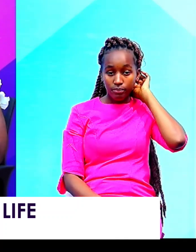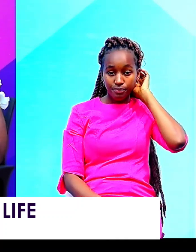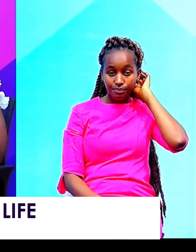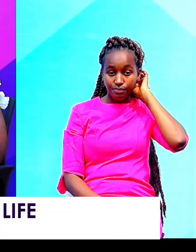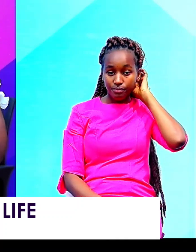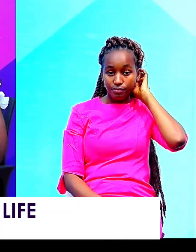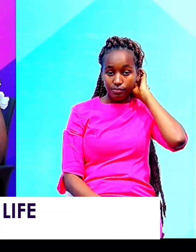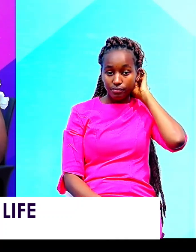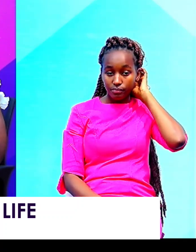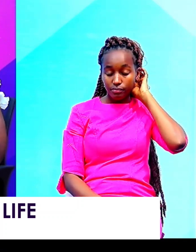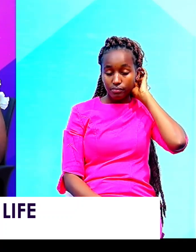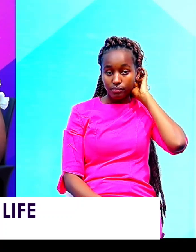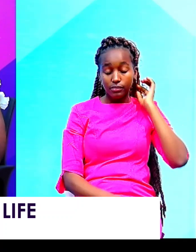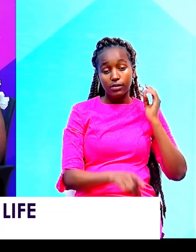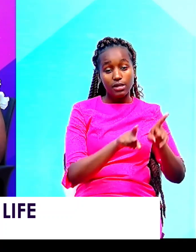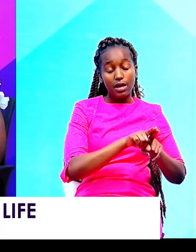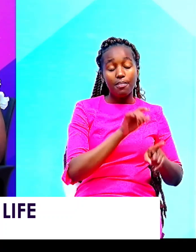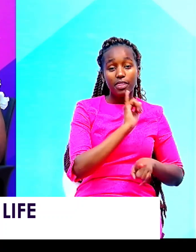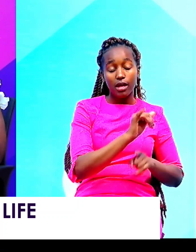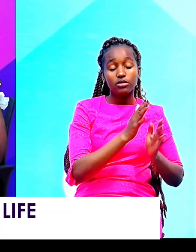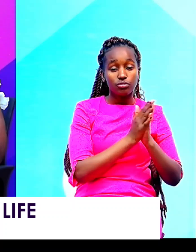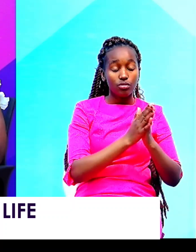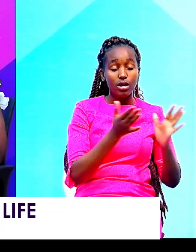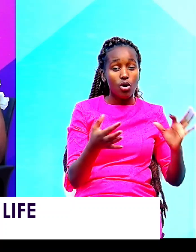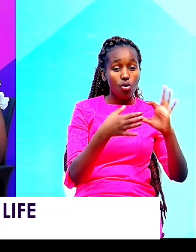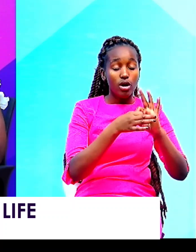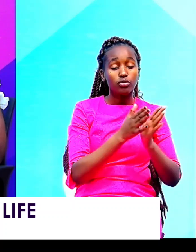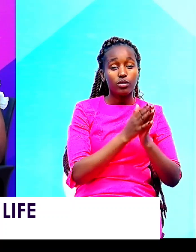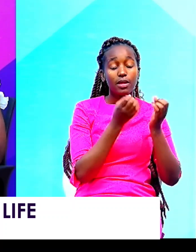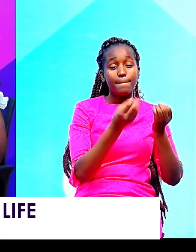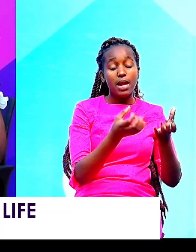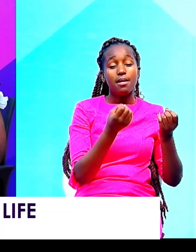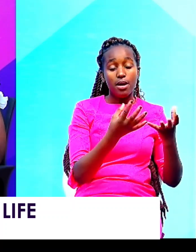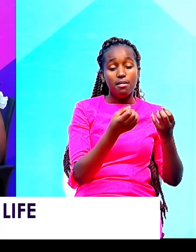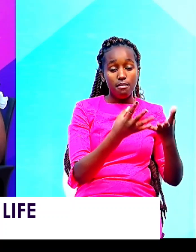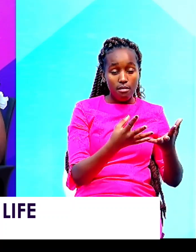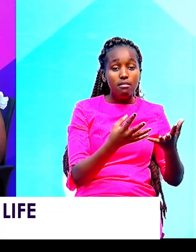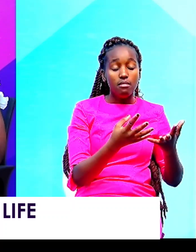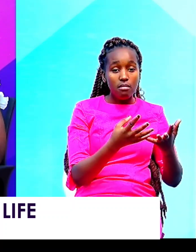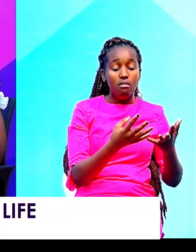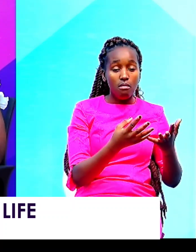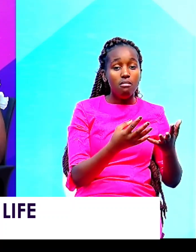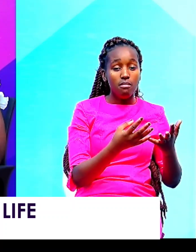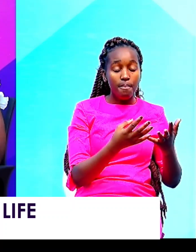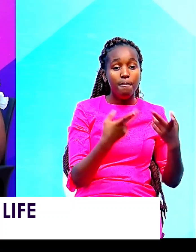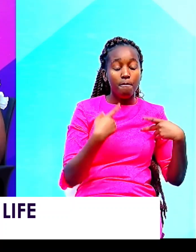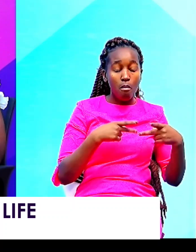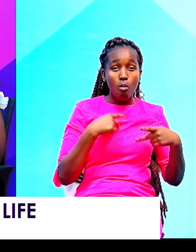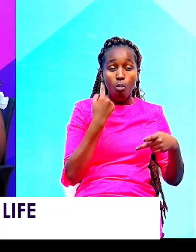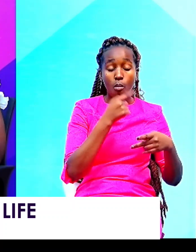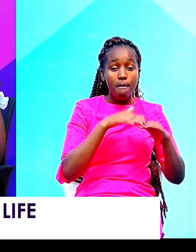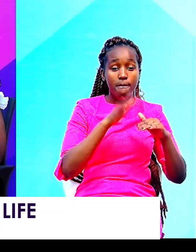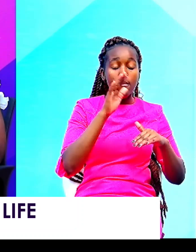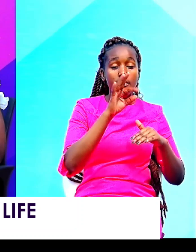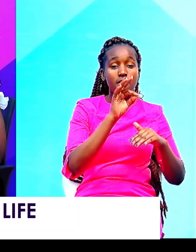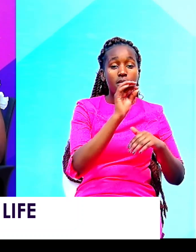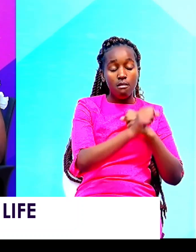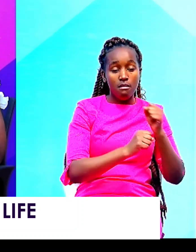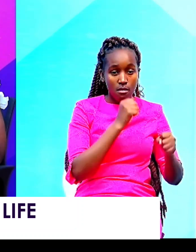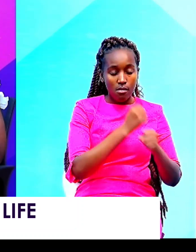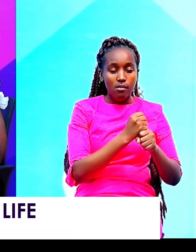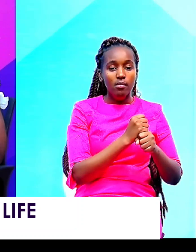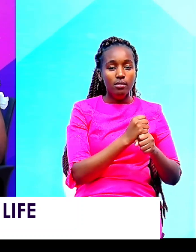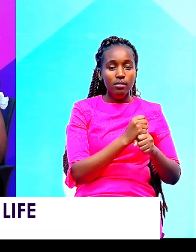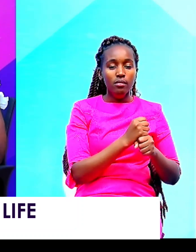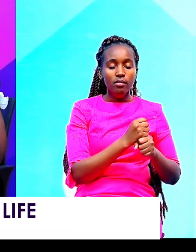many millennials. Yes. Yeah, millennials, many of them, and Gen Xs to the end, you know, the end of Gen Xs and